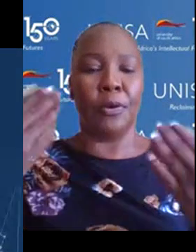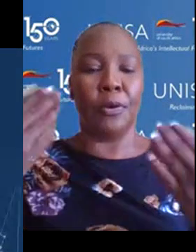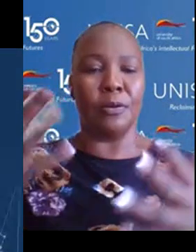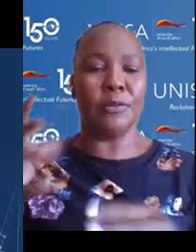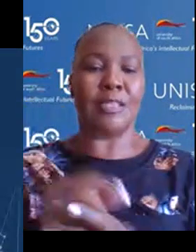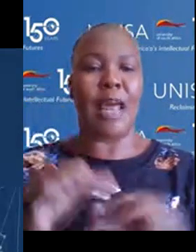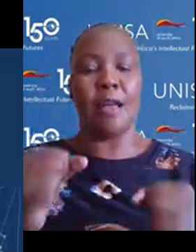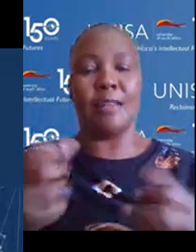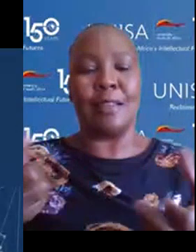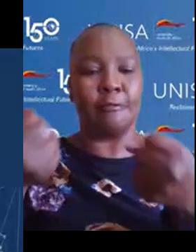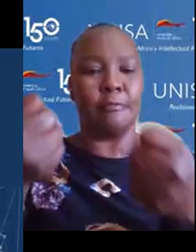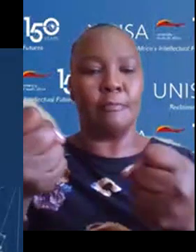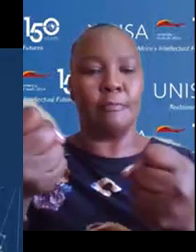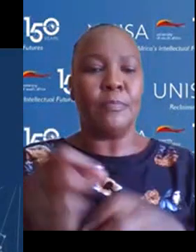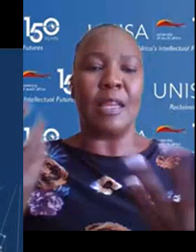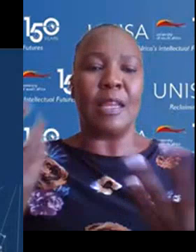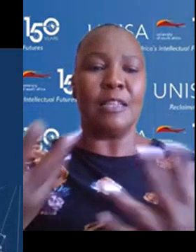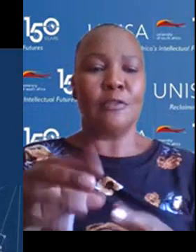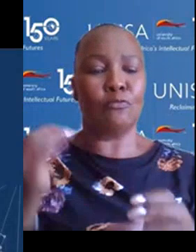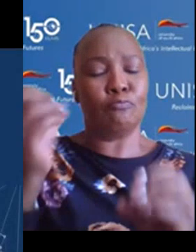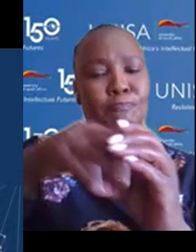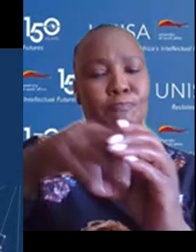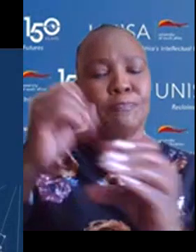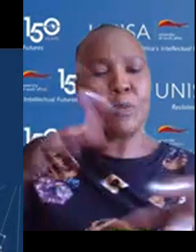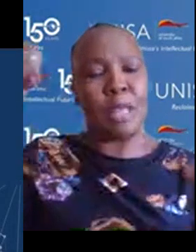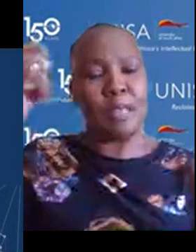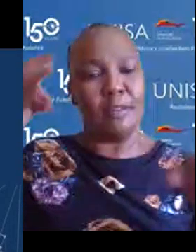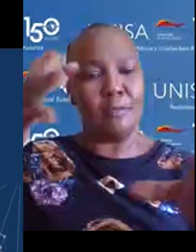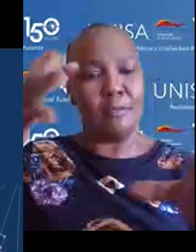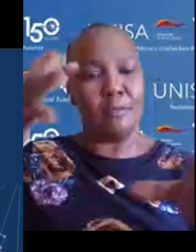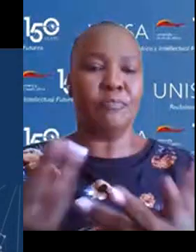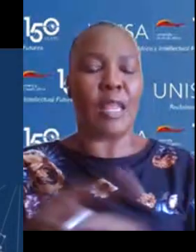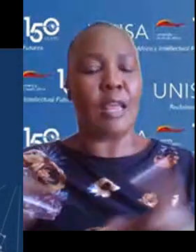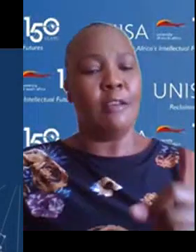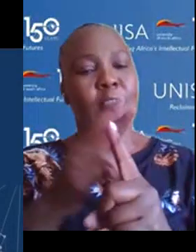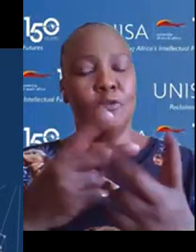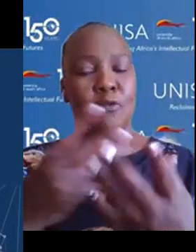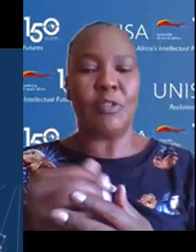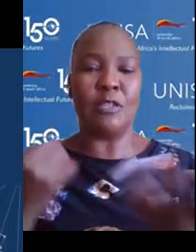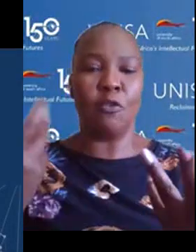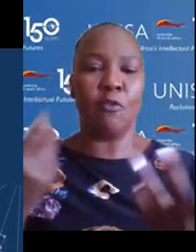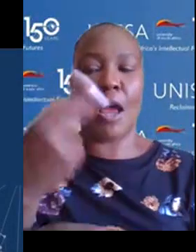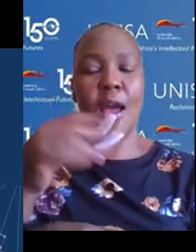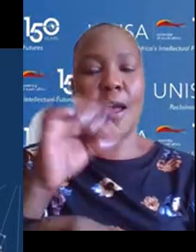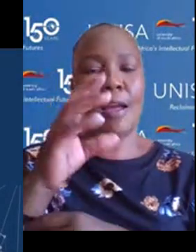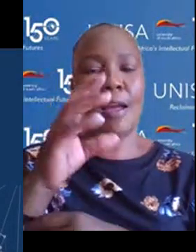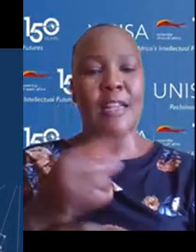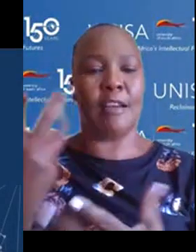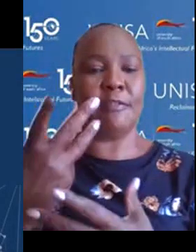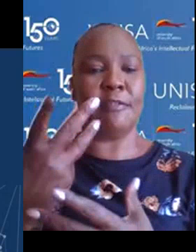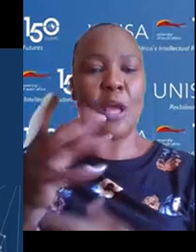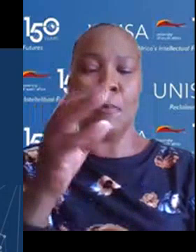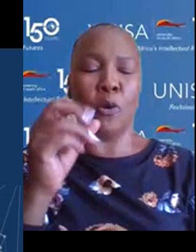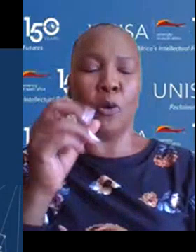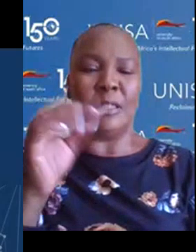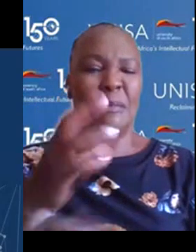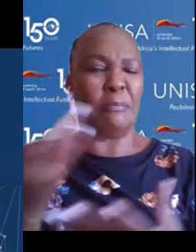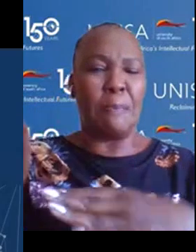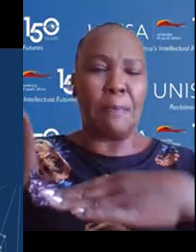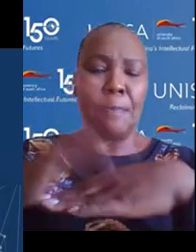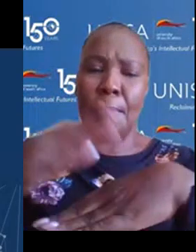drive. That's where we store our information. And our USB disks is a little version of a hard drive. And of course, you've got your monitor. And there's lots of other